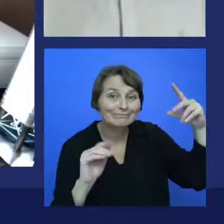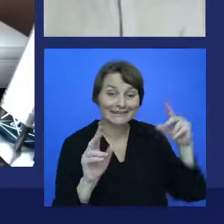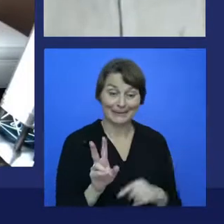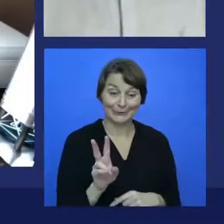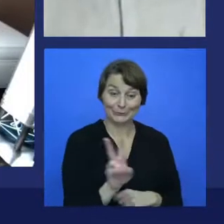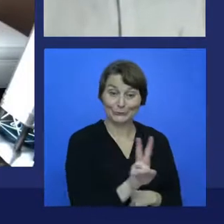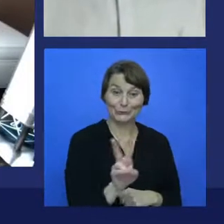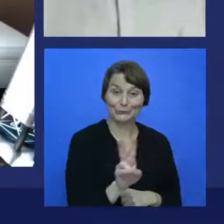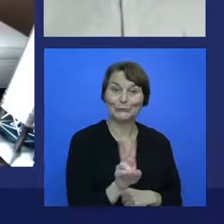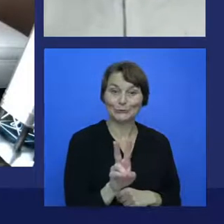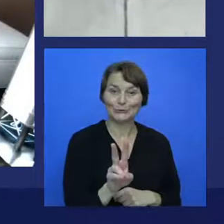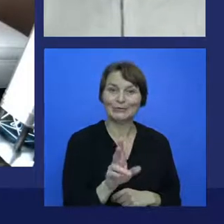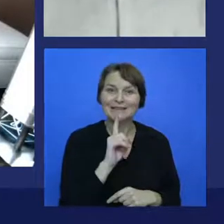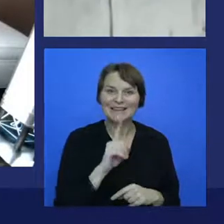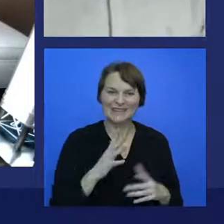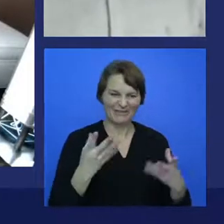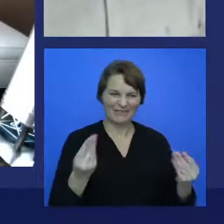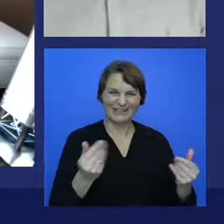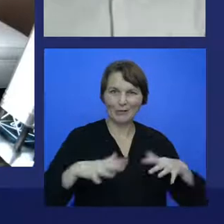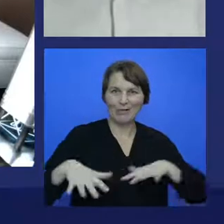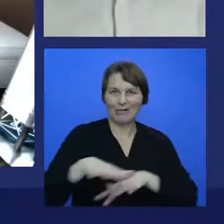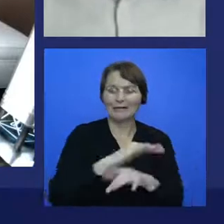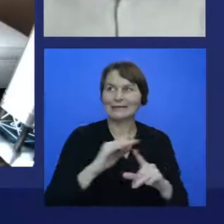other, hear each other, and